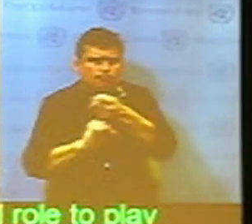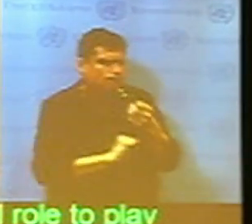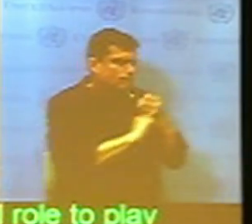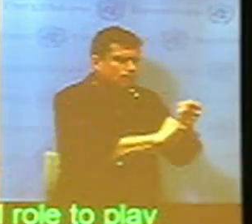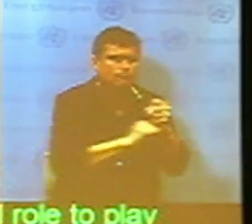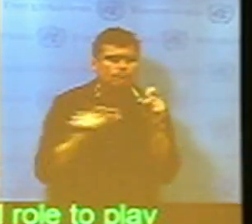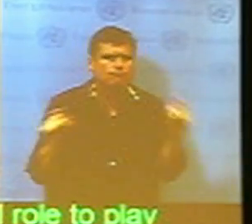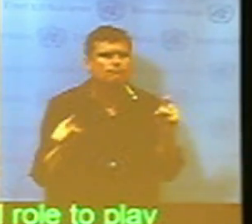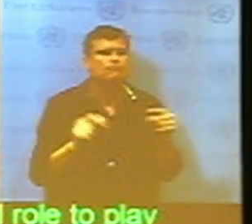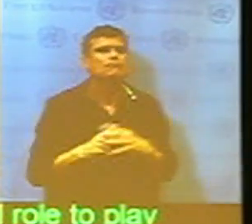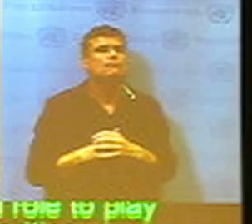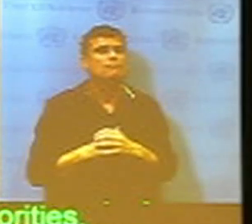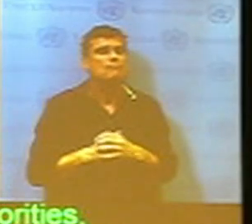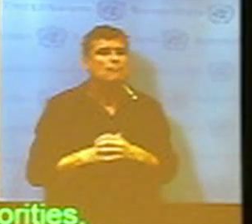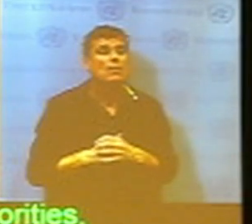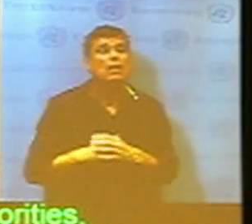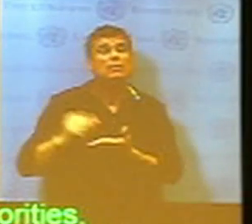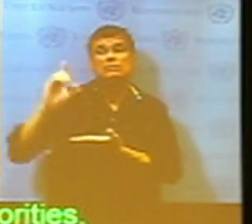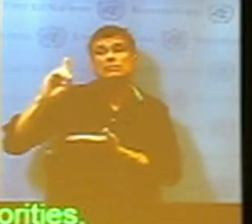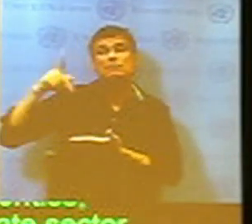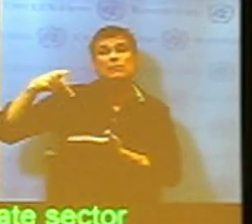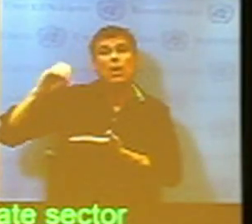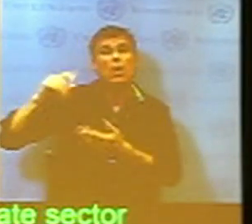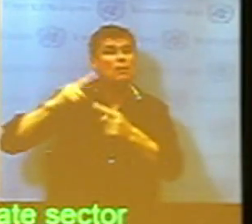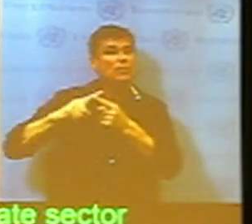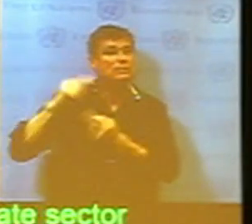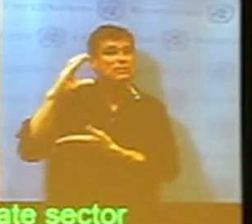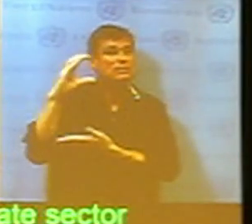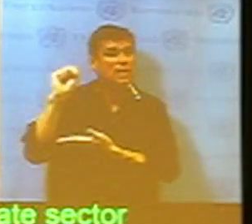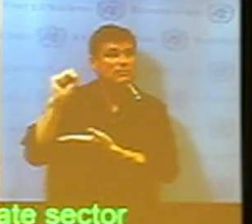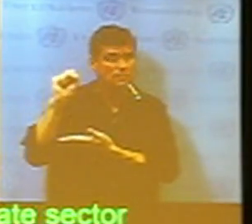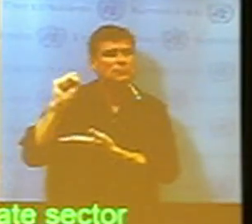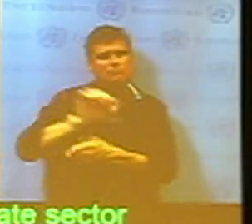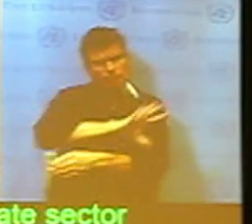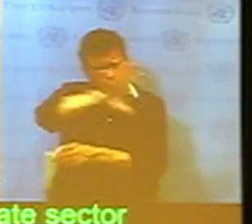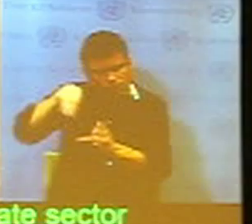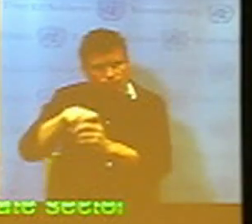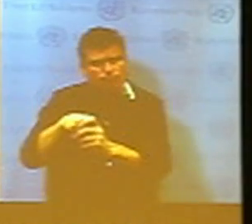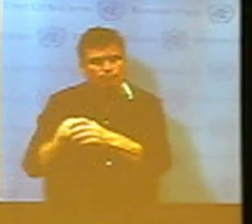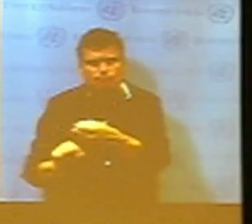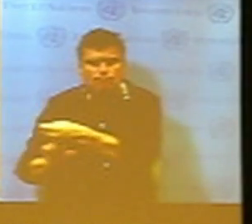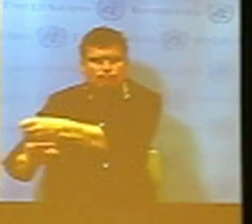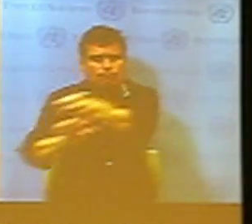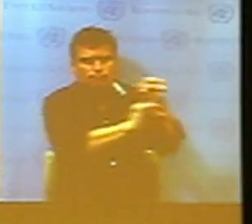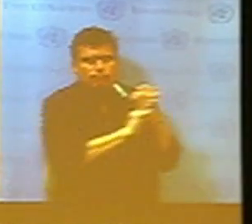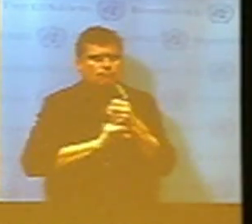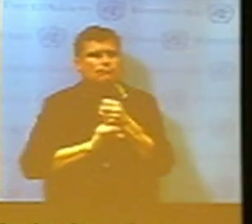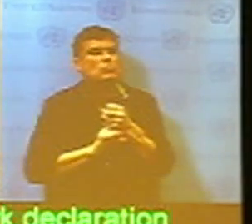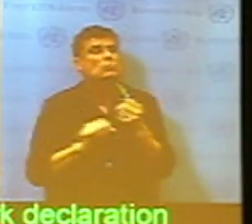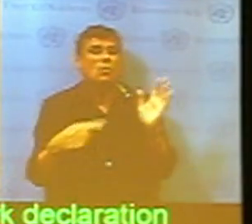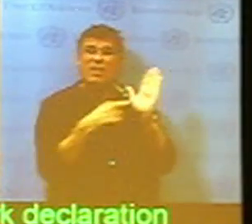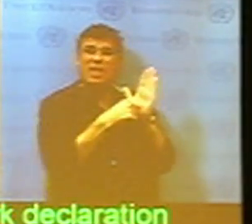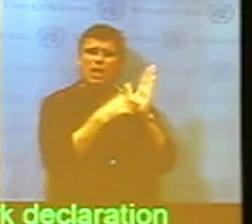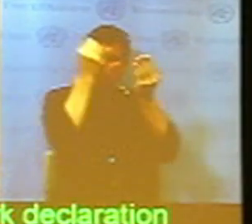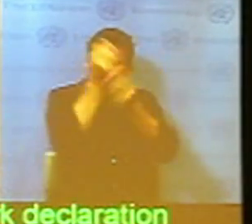society. The adoption of the New York Declaration provides an important opportunity for organisations of persons with